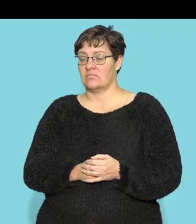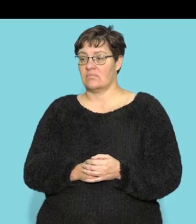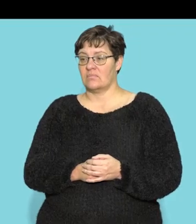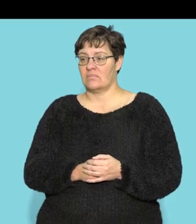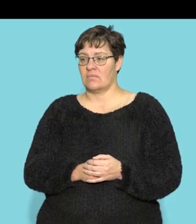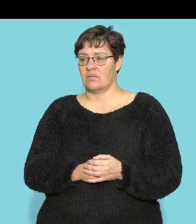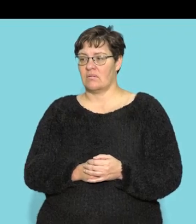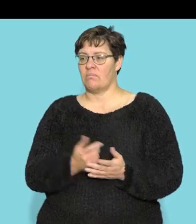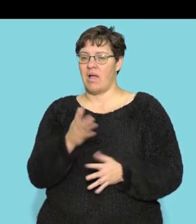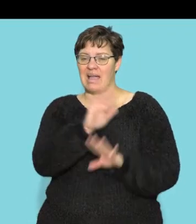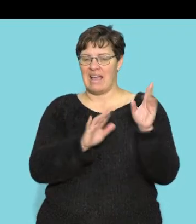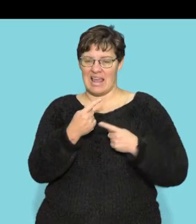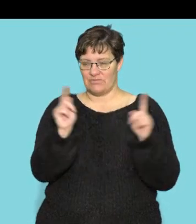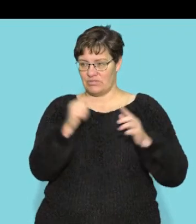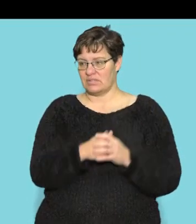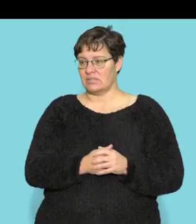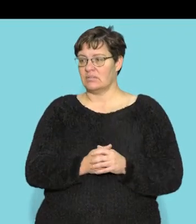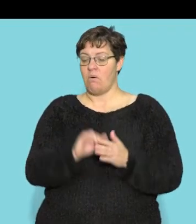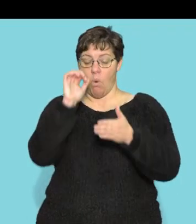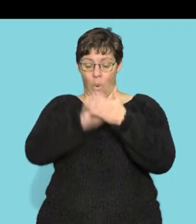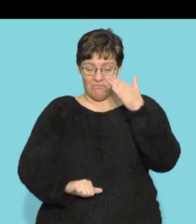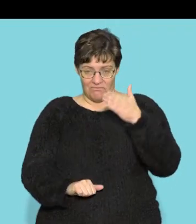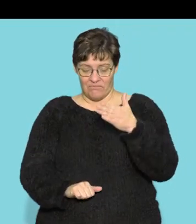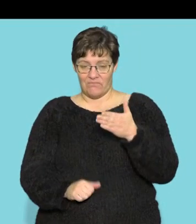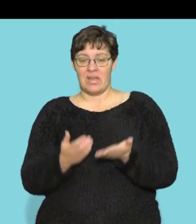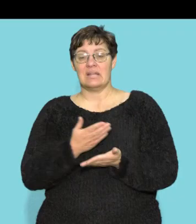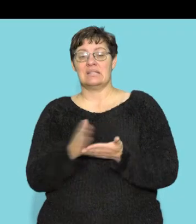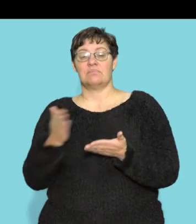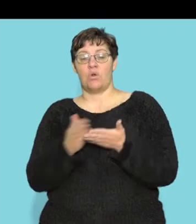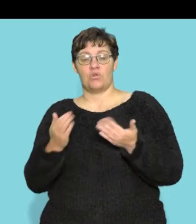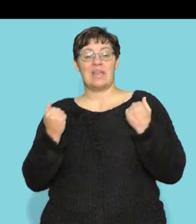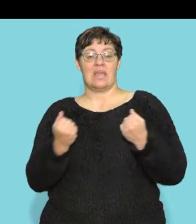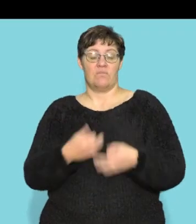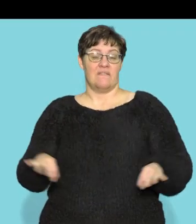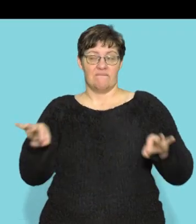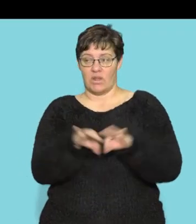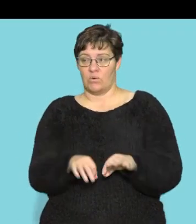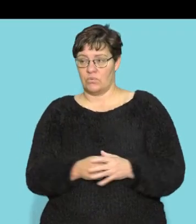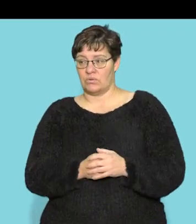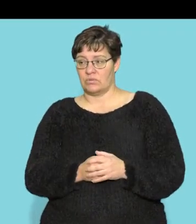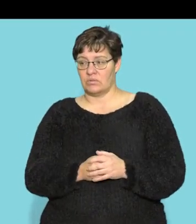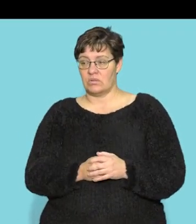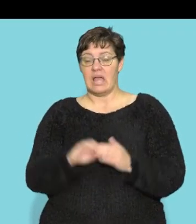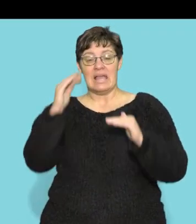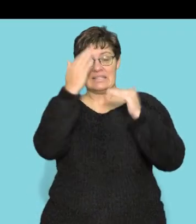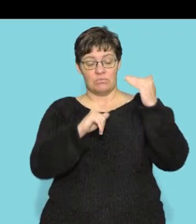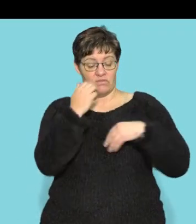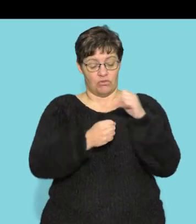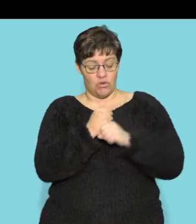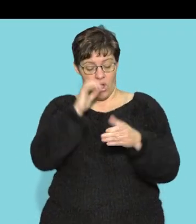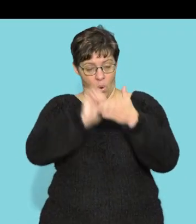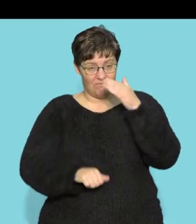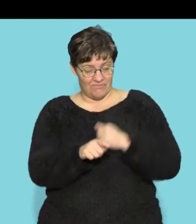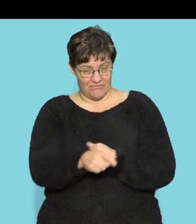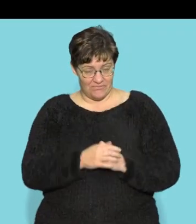subtract. Let's do that in a different color. You subtract your disposals at carrying value. You subtract your depreciation for the